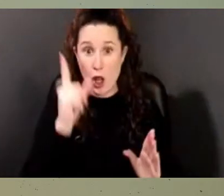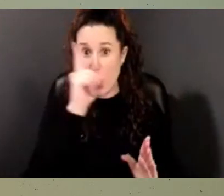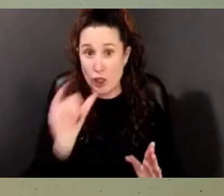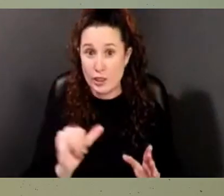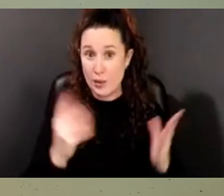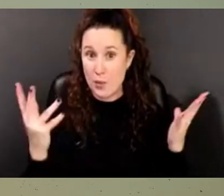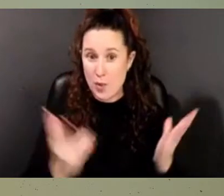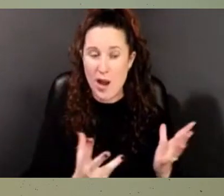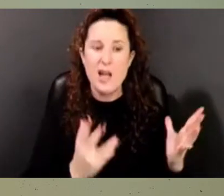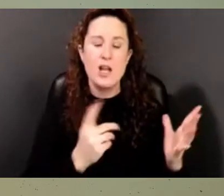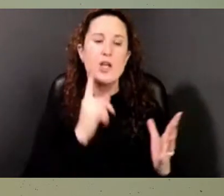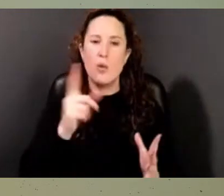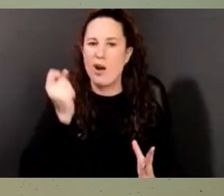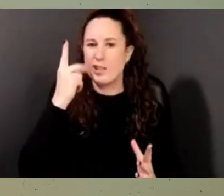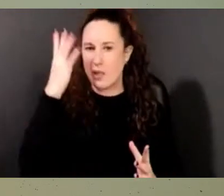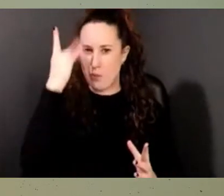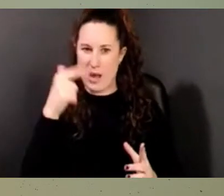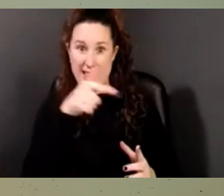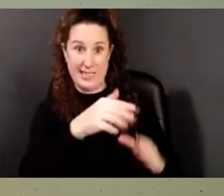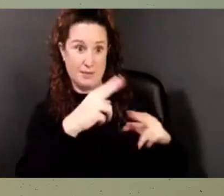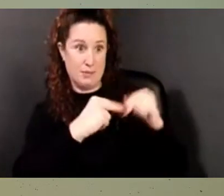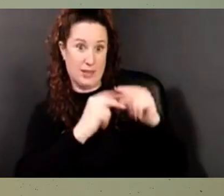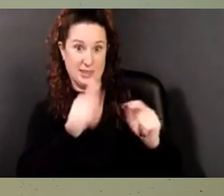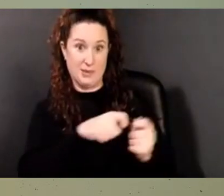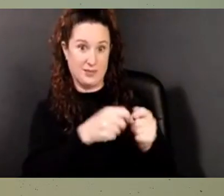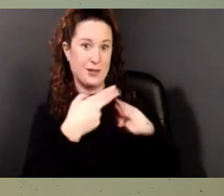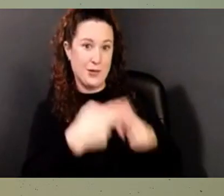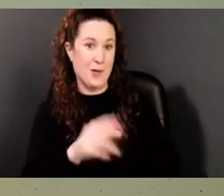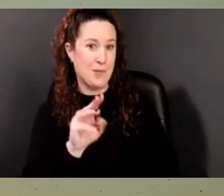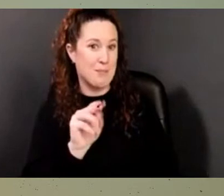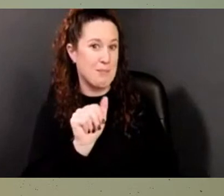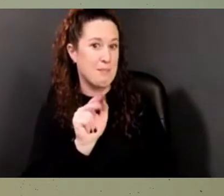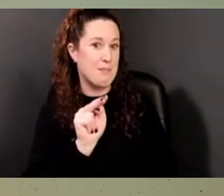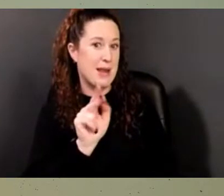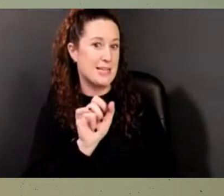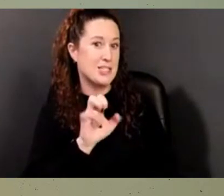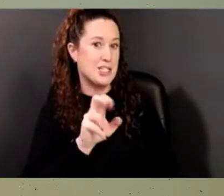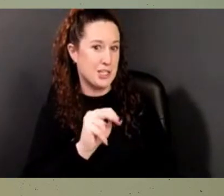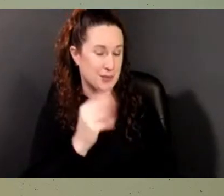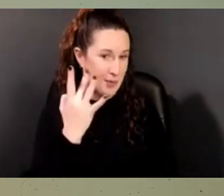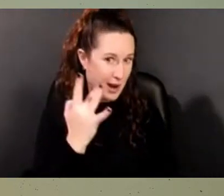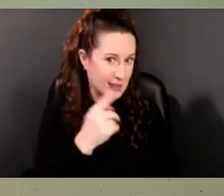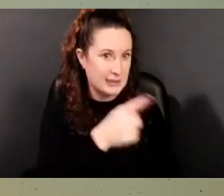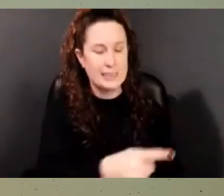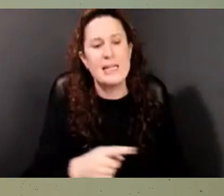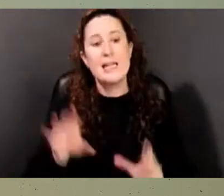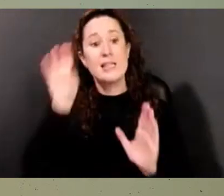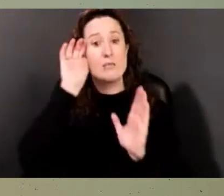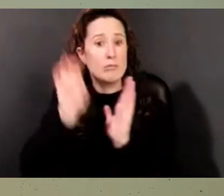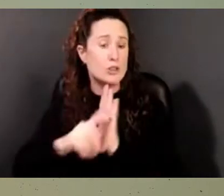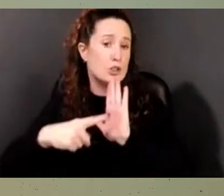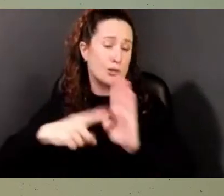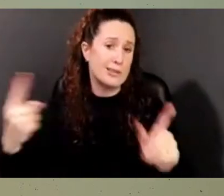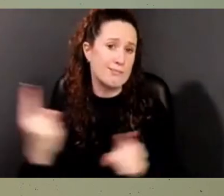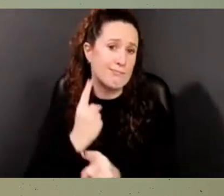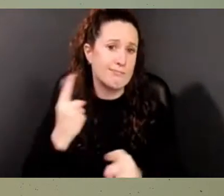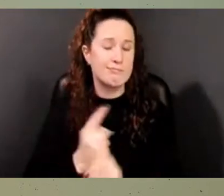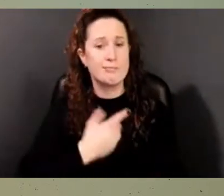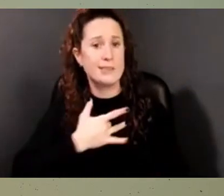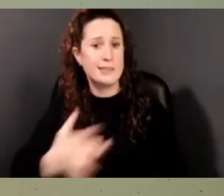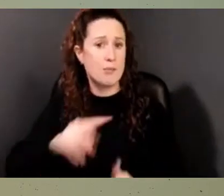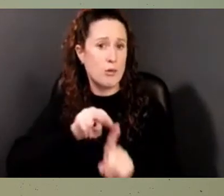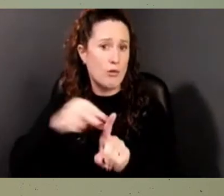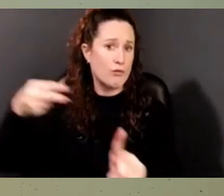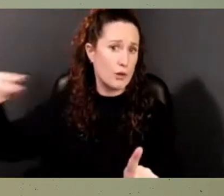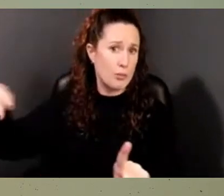this building a mansion. This photo reframes a typical viewpoint. Often when people go to